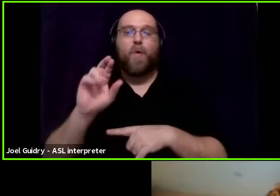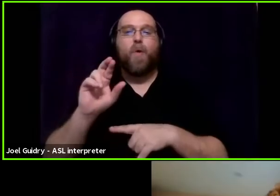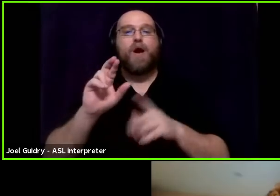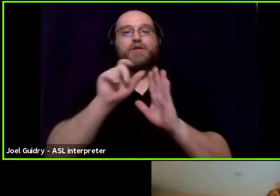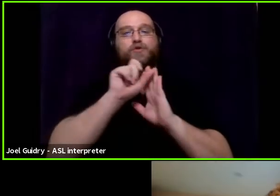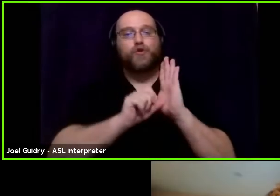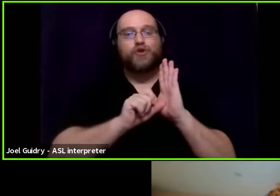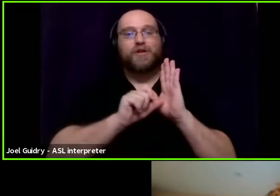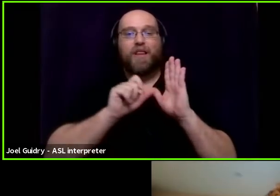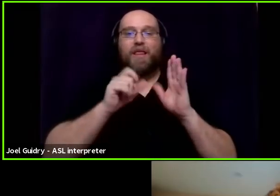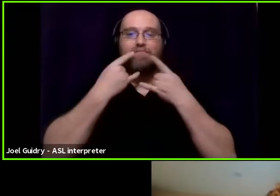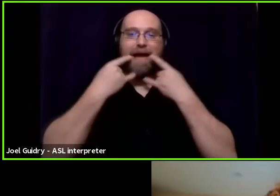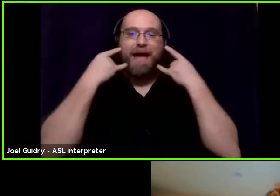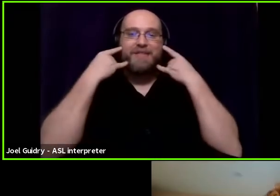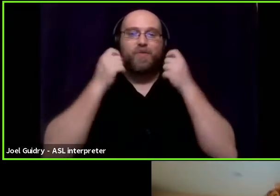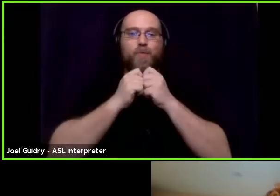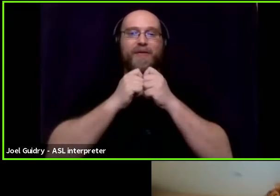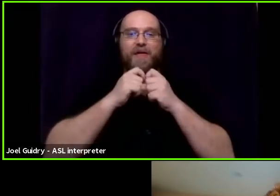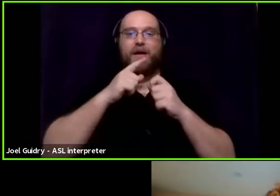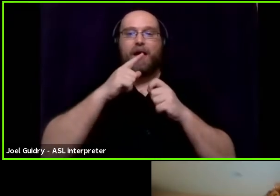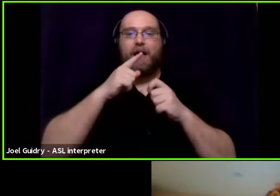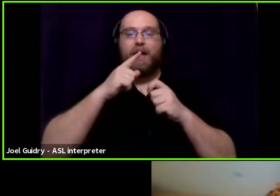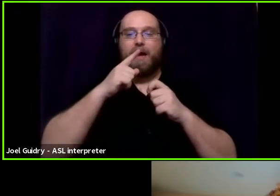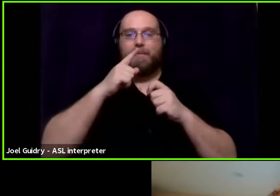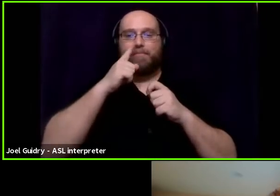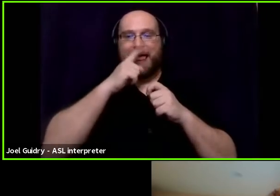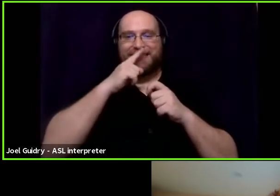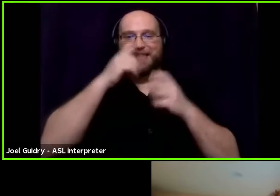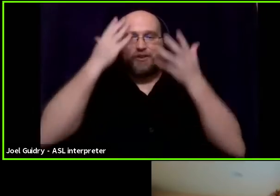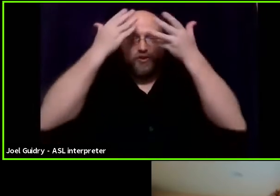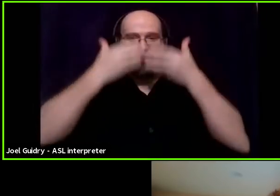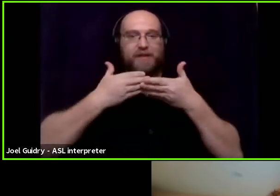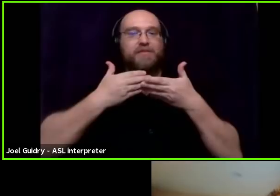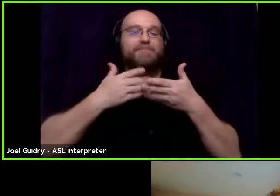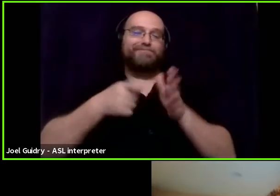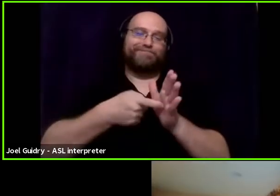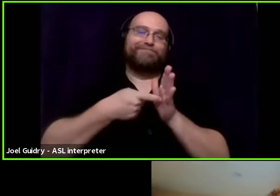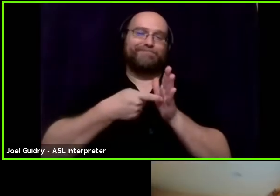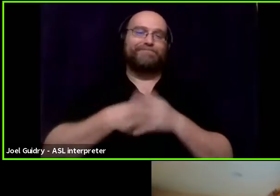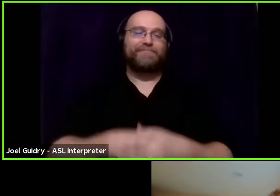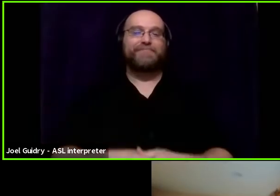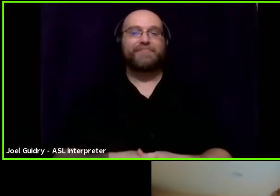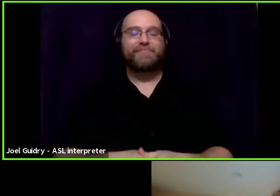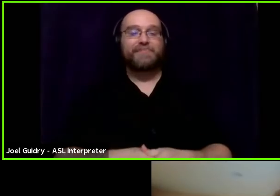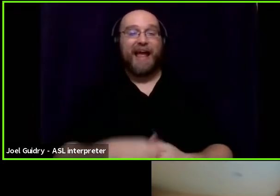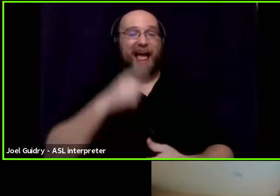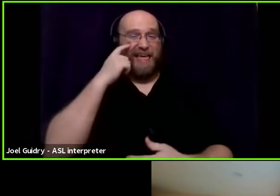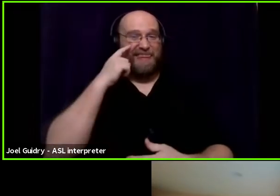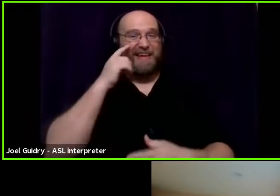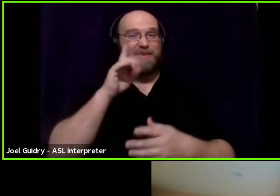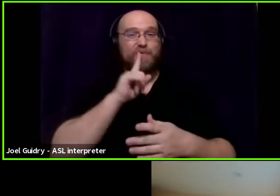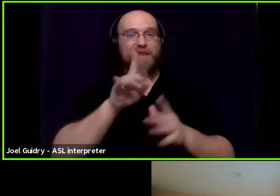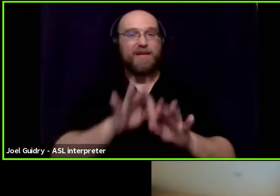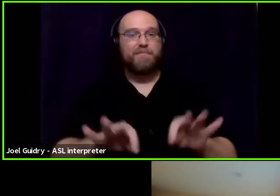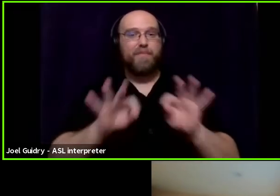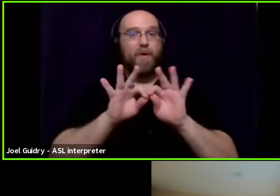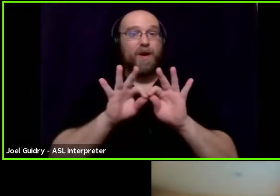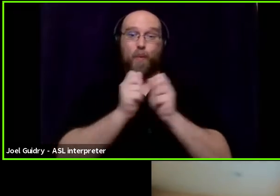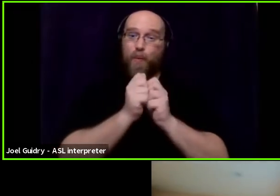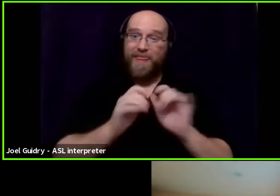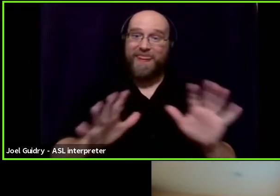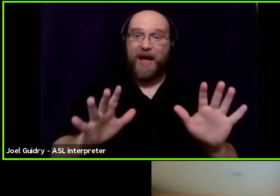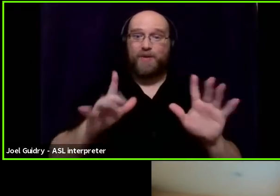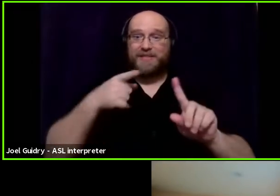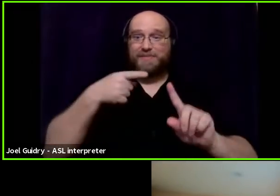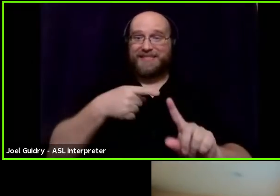appropriate. And I think it would be important, without very specific guidance, to have a conversation